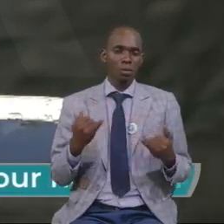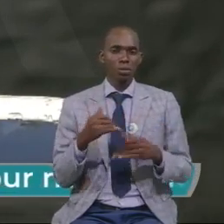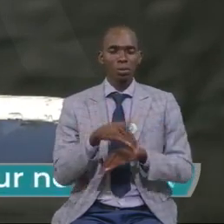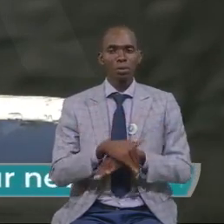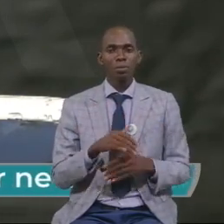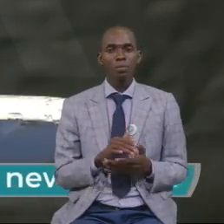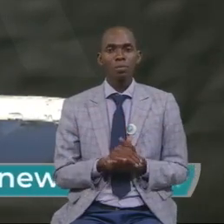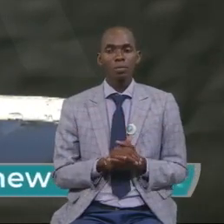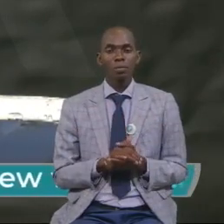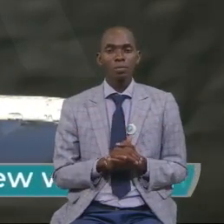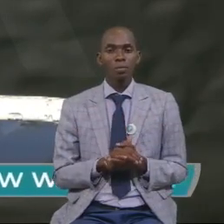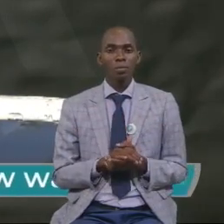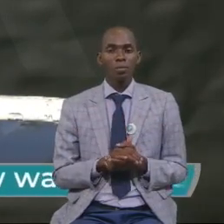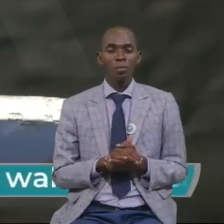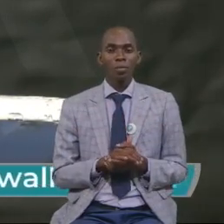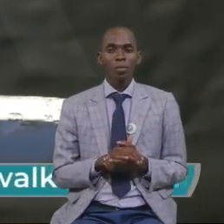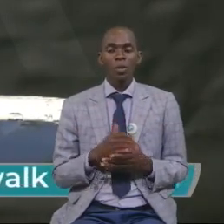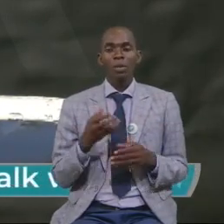Let's make sure we reach everyone.